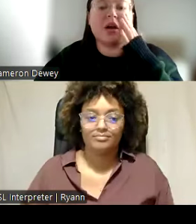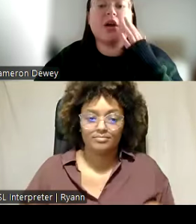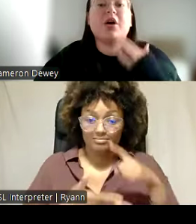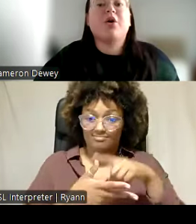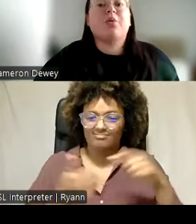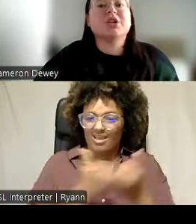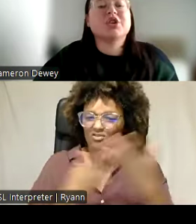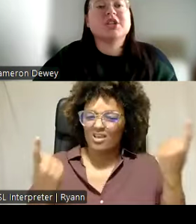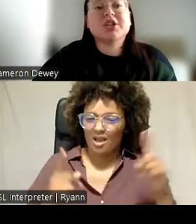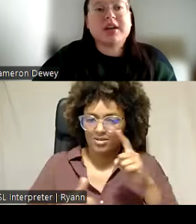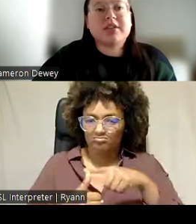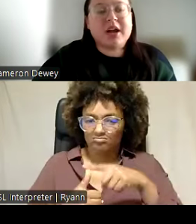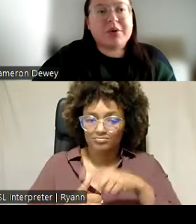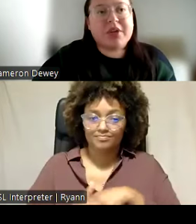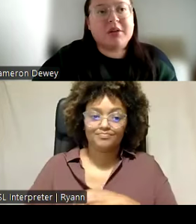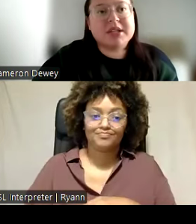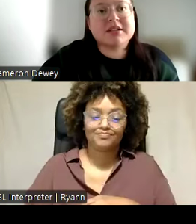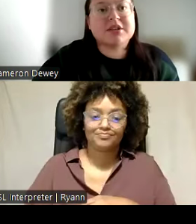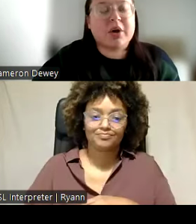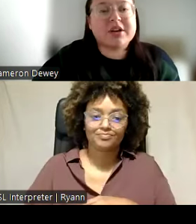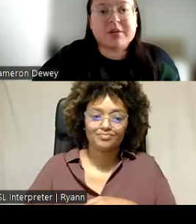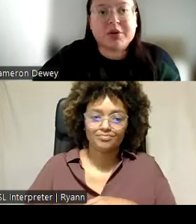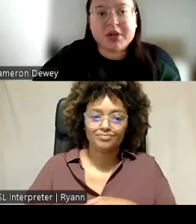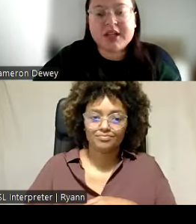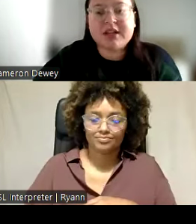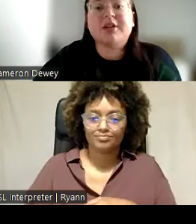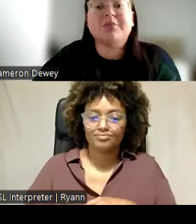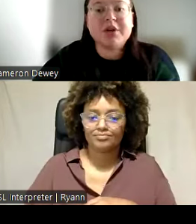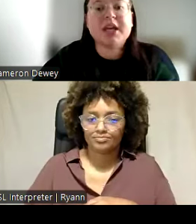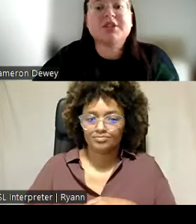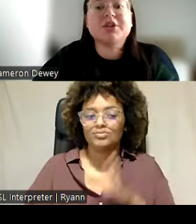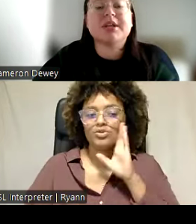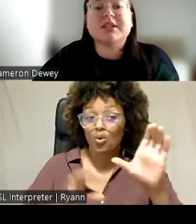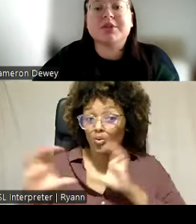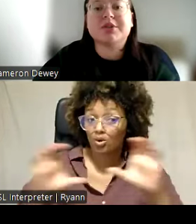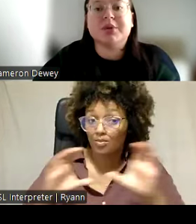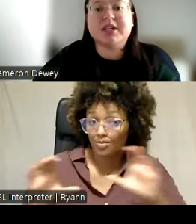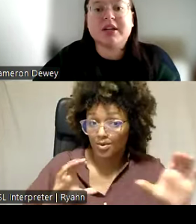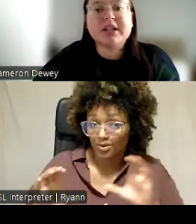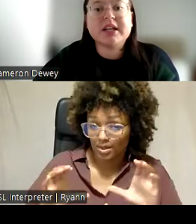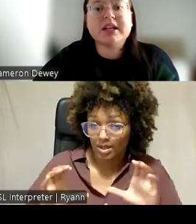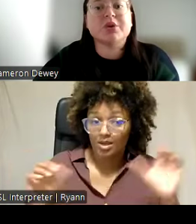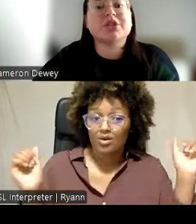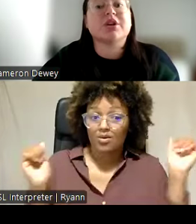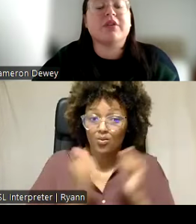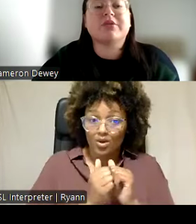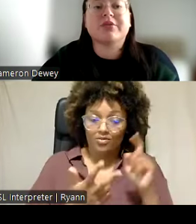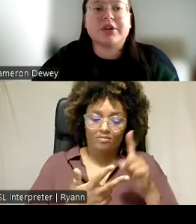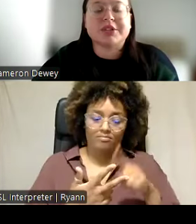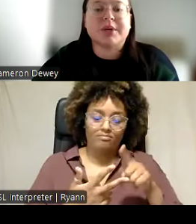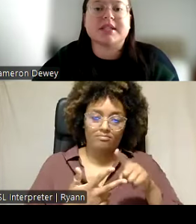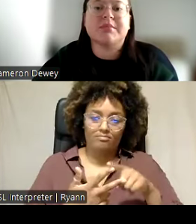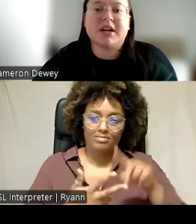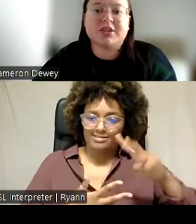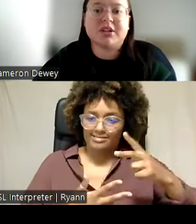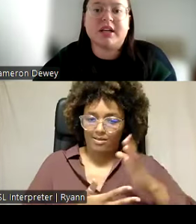happening. One structure that the hypothalamus is going to communicate to is the pituitary gland, which is often referred